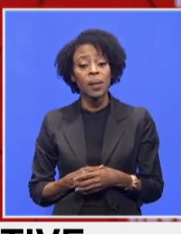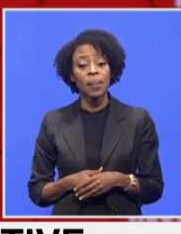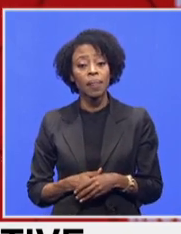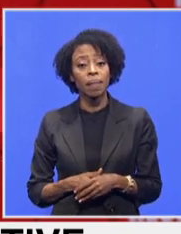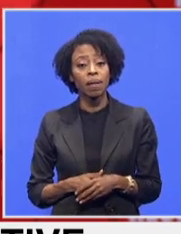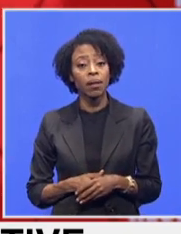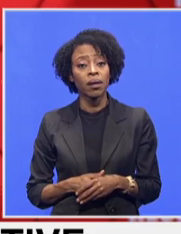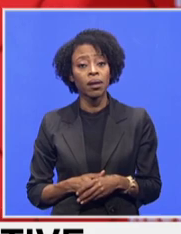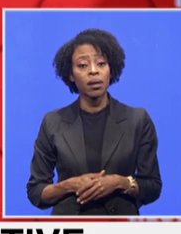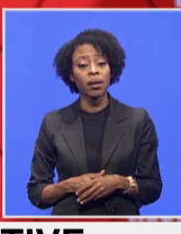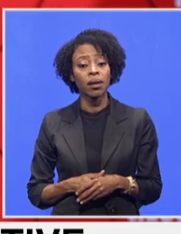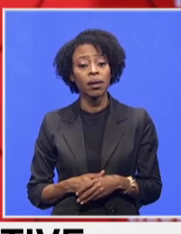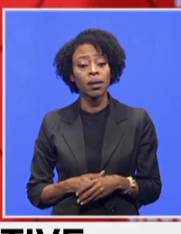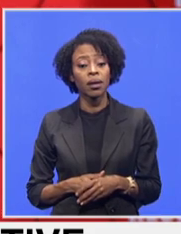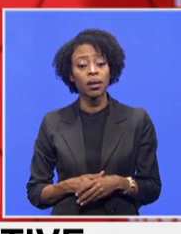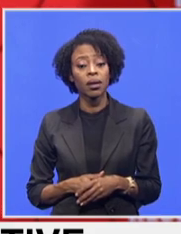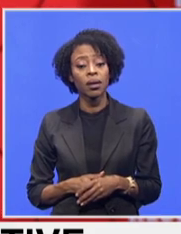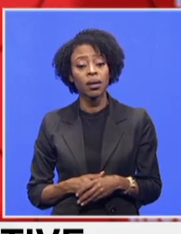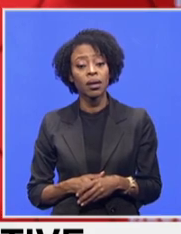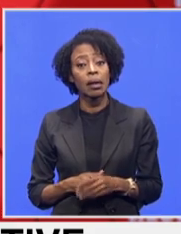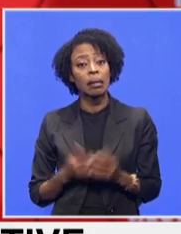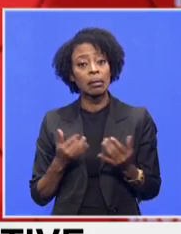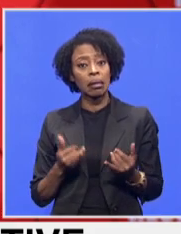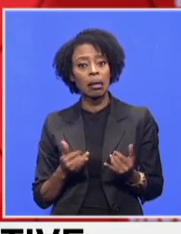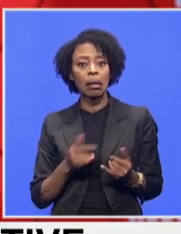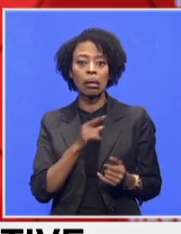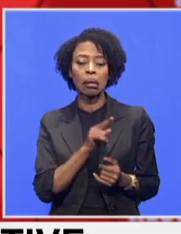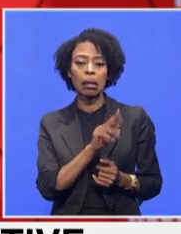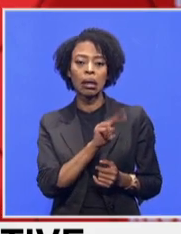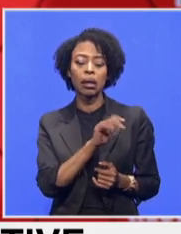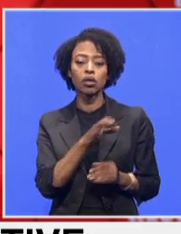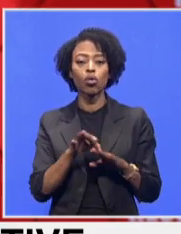This is the program of action that emerged from this NEC.